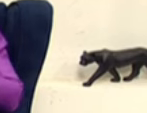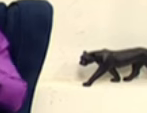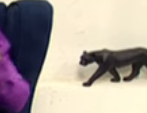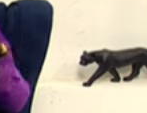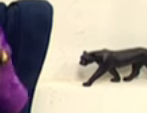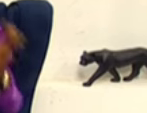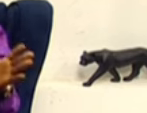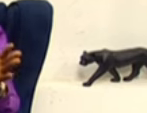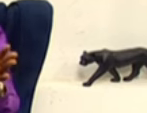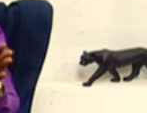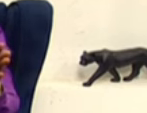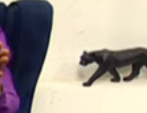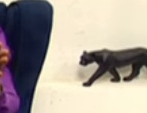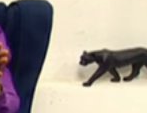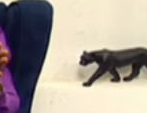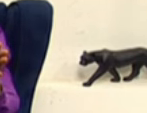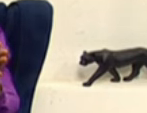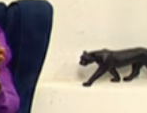Yeah, the better.